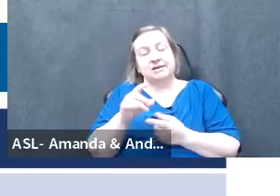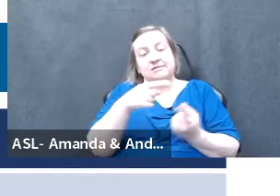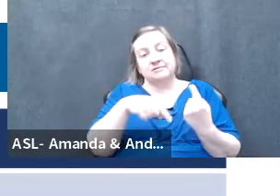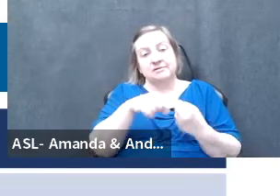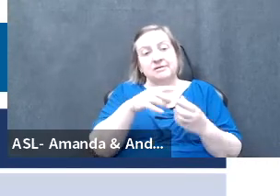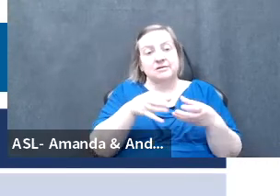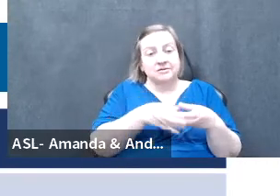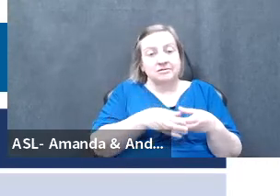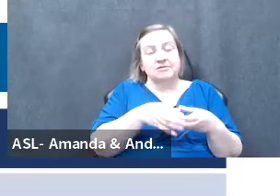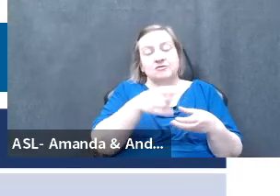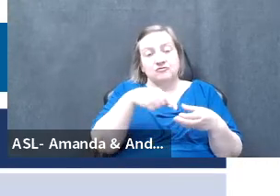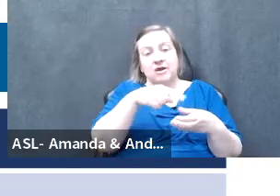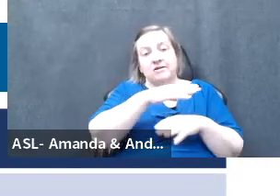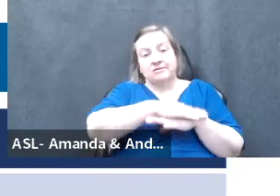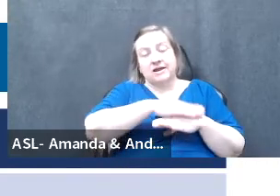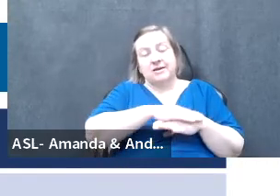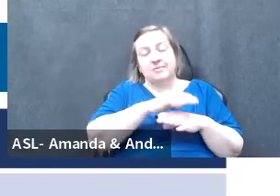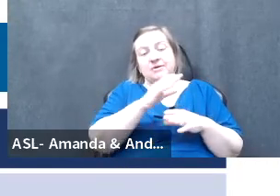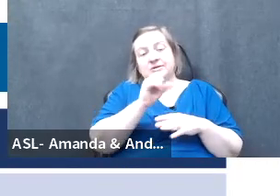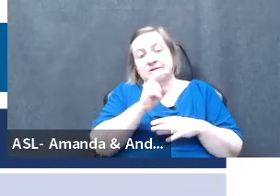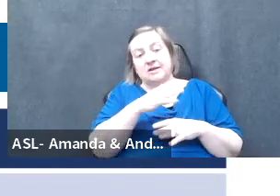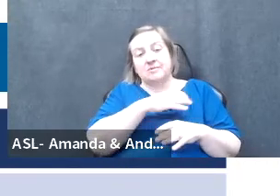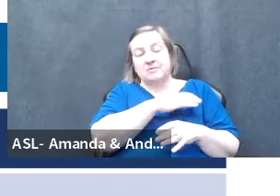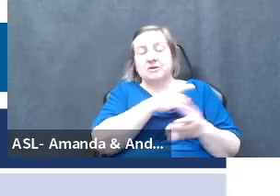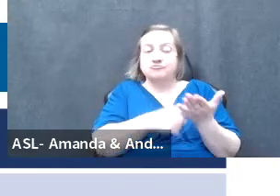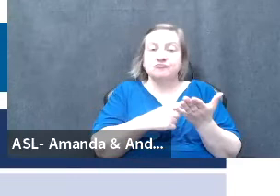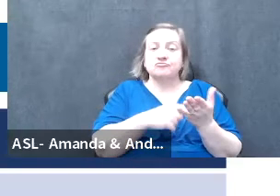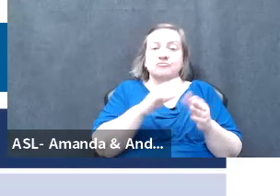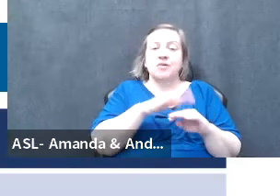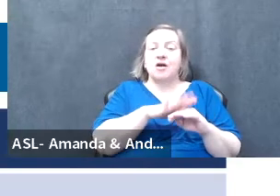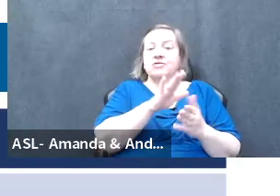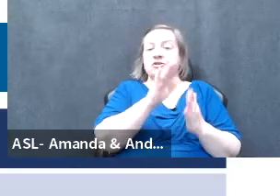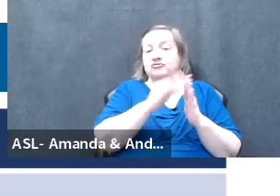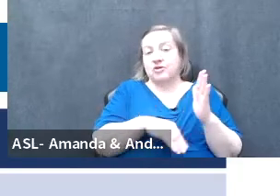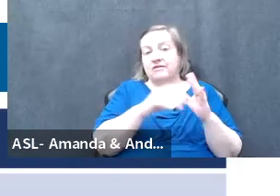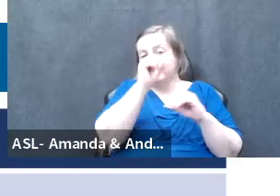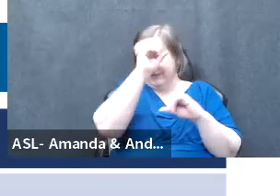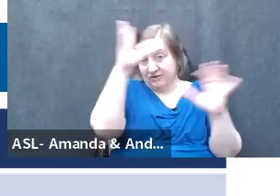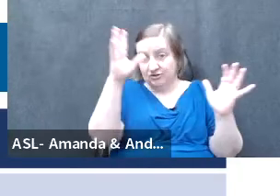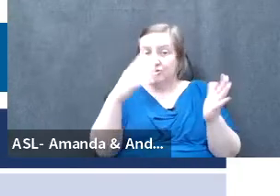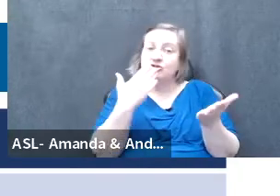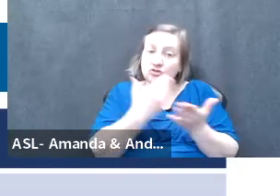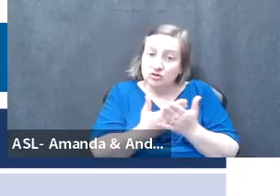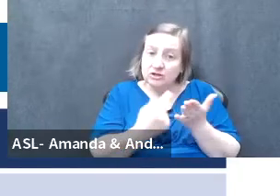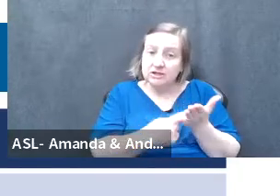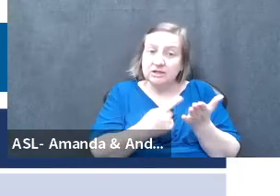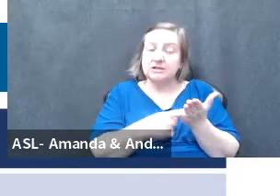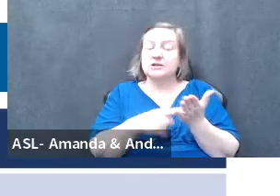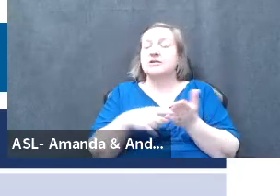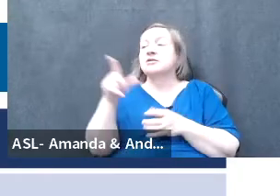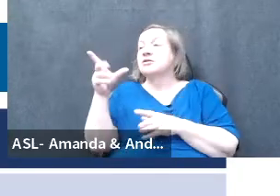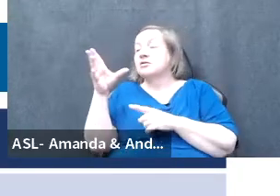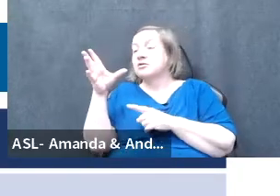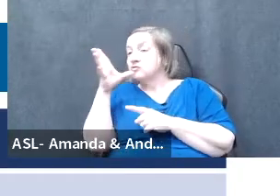roundtable / subcommittee weighed in on the draft vision. So really good discussions. And at Rural and Ag, we